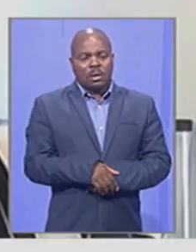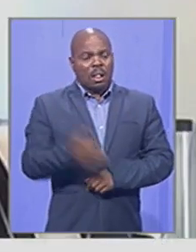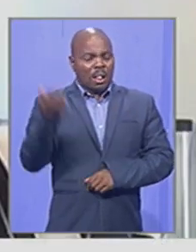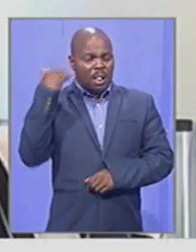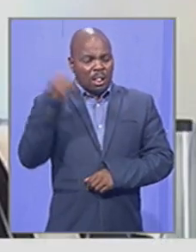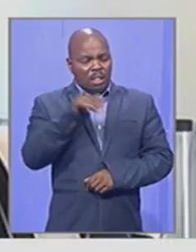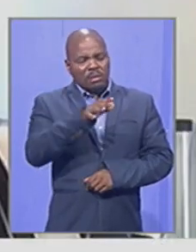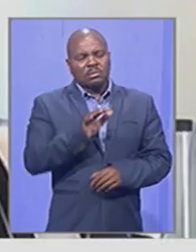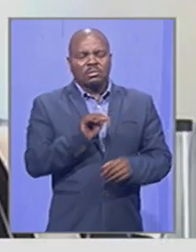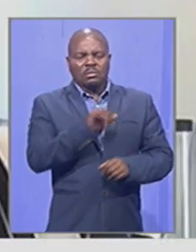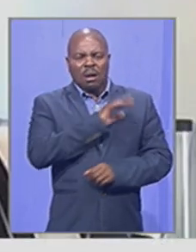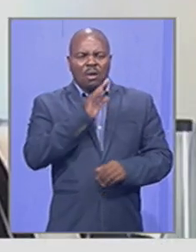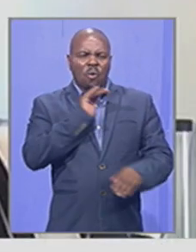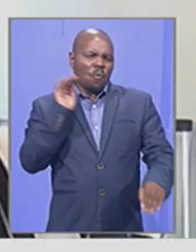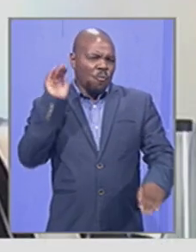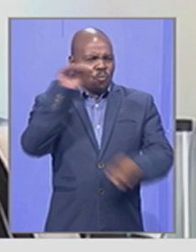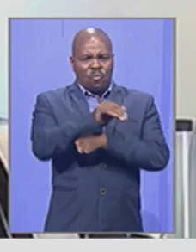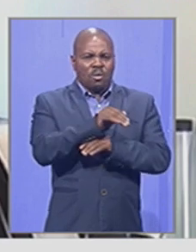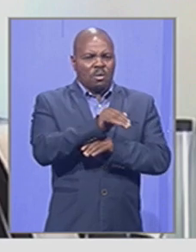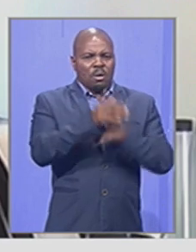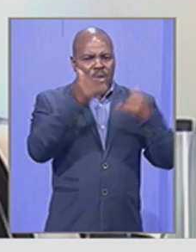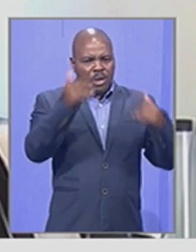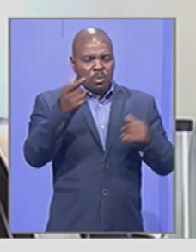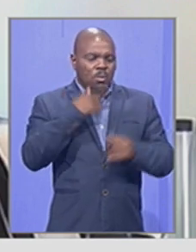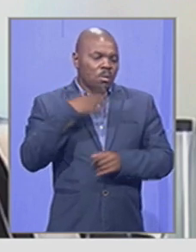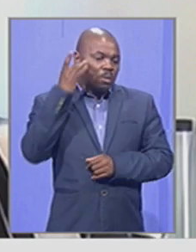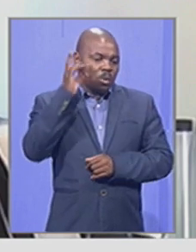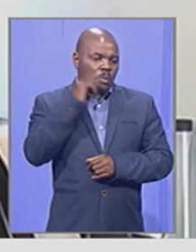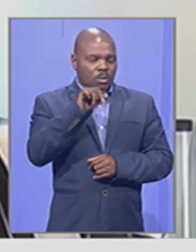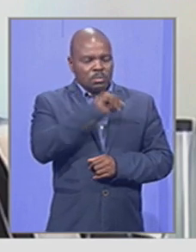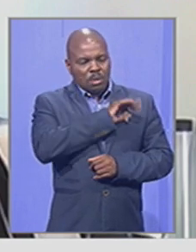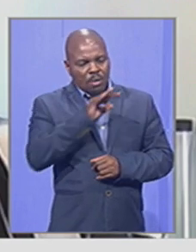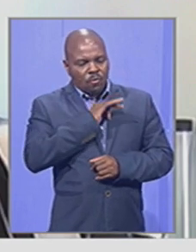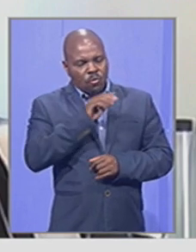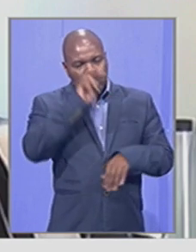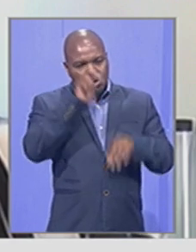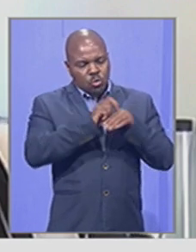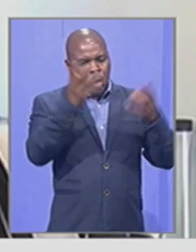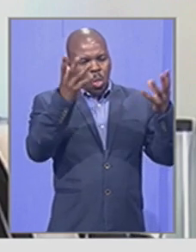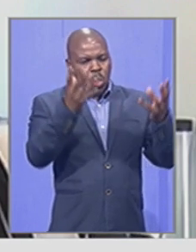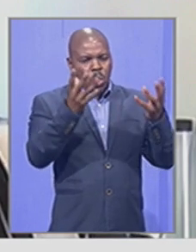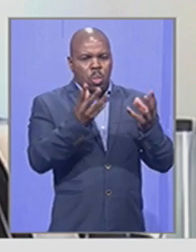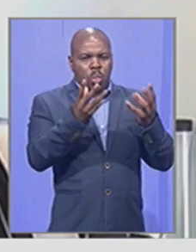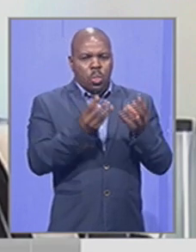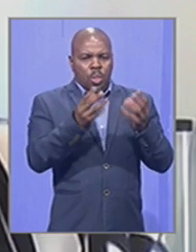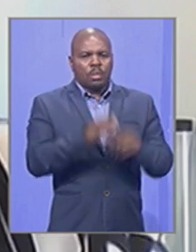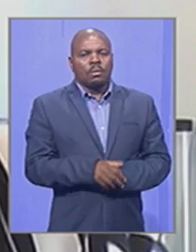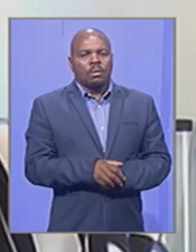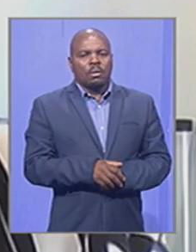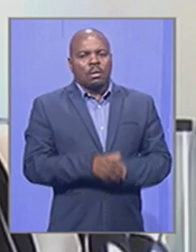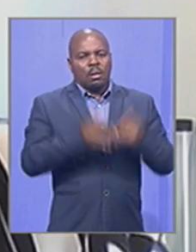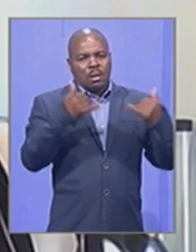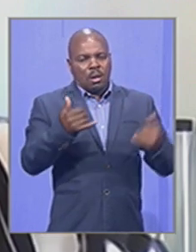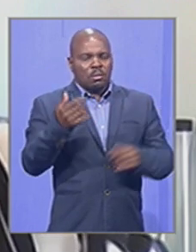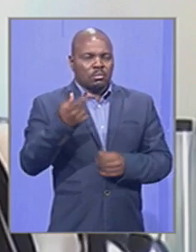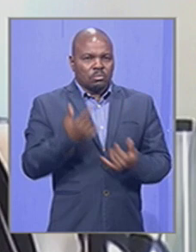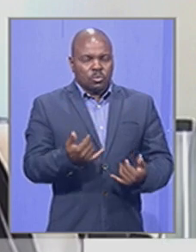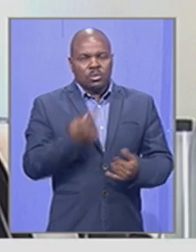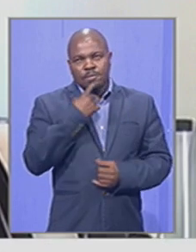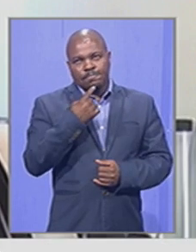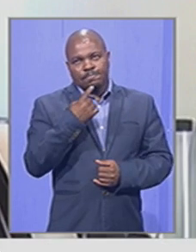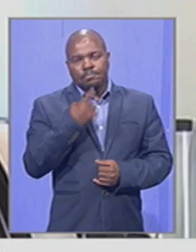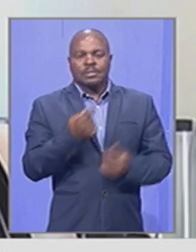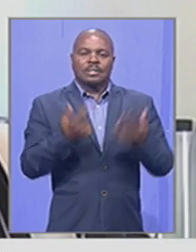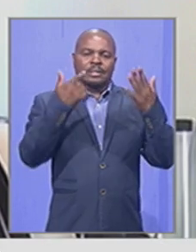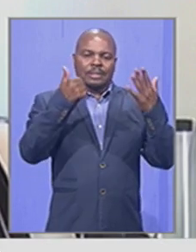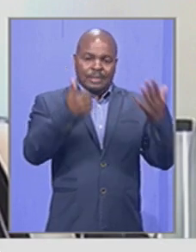and it was important that we would need to reduce the workforce. At the time, we put the number at 6,000